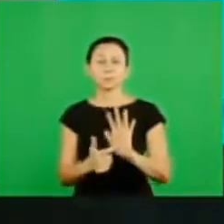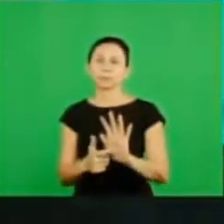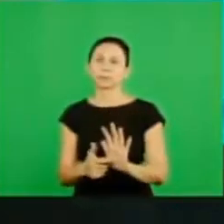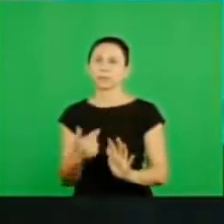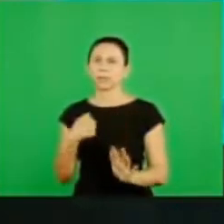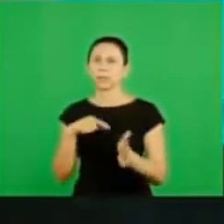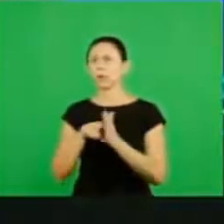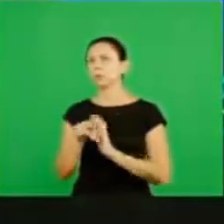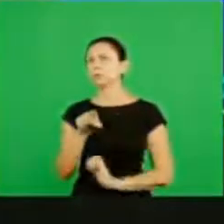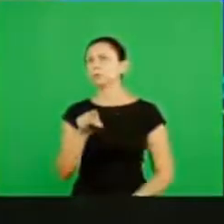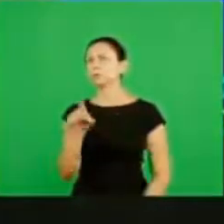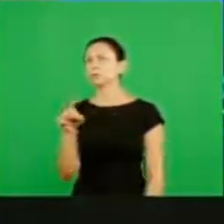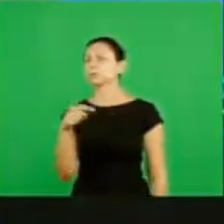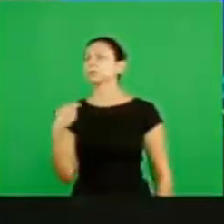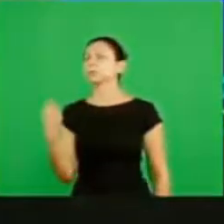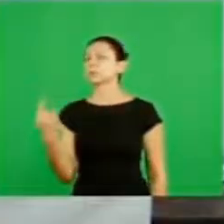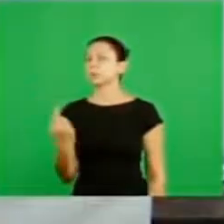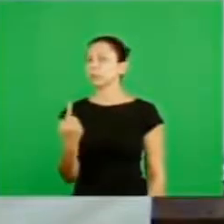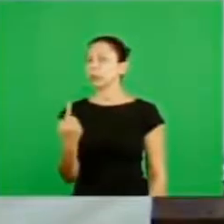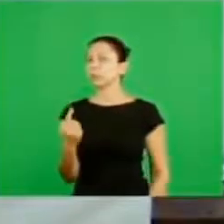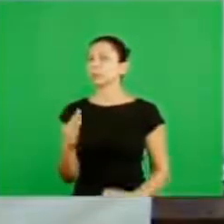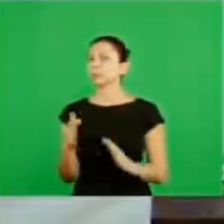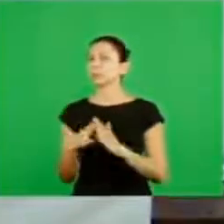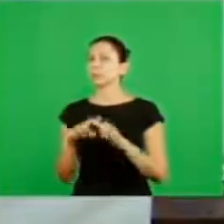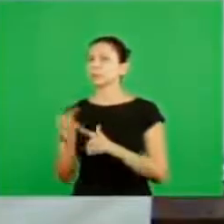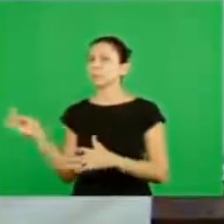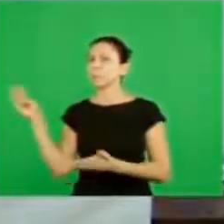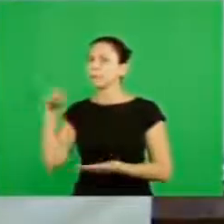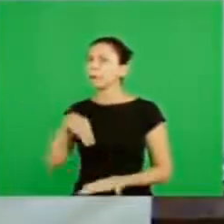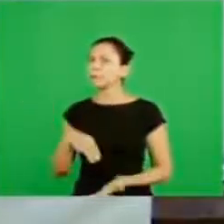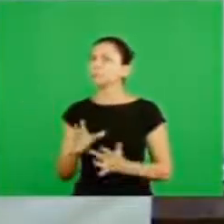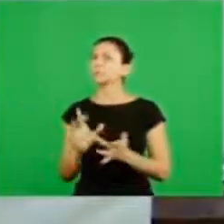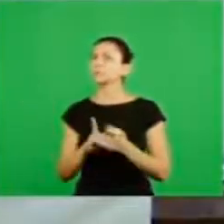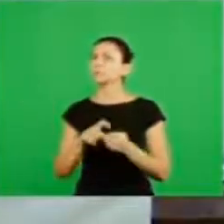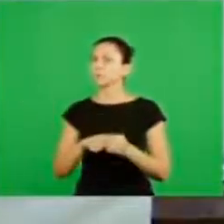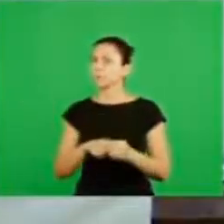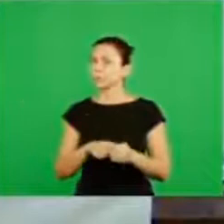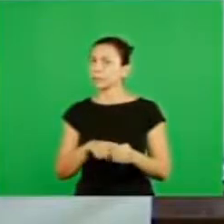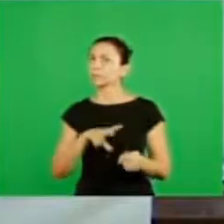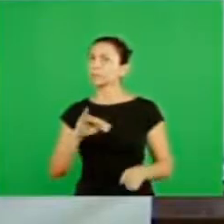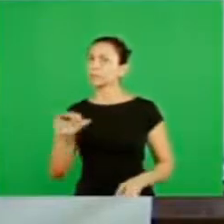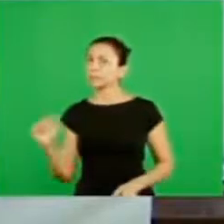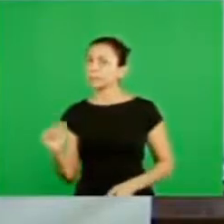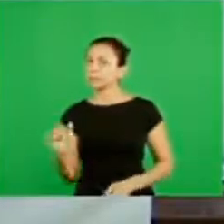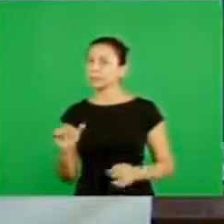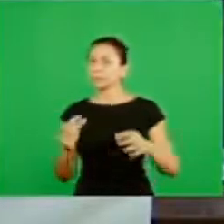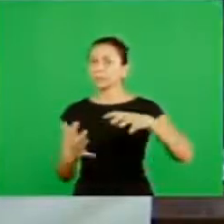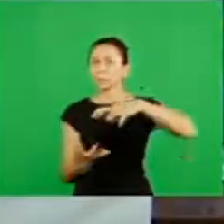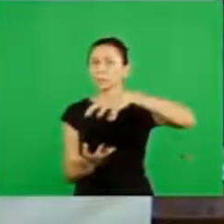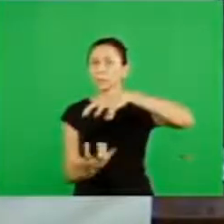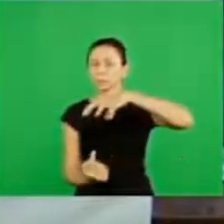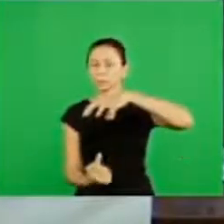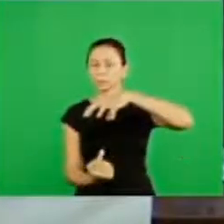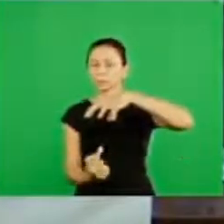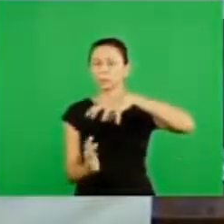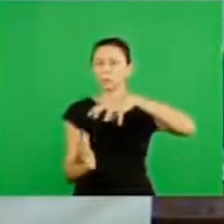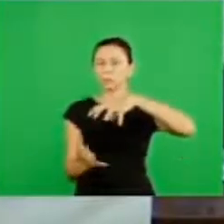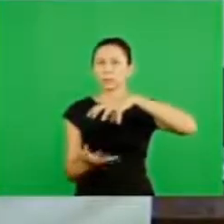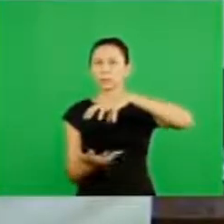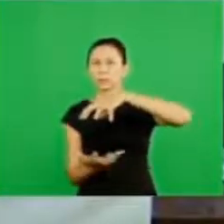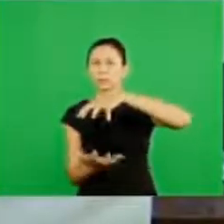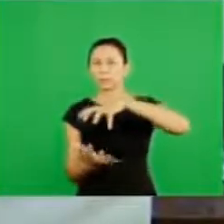worry, afraid of the sea. Now I say, now I ask you, oh, the church, the Maranatha Church, the Lord Jesus comes.